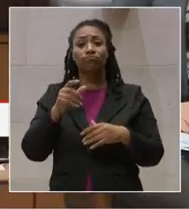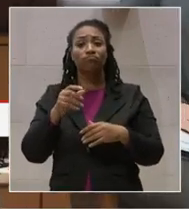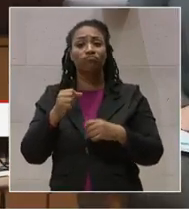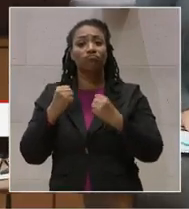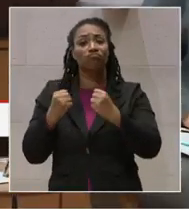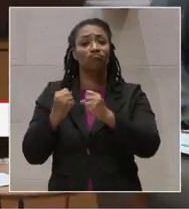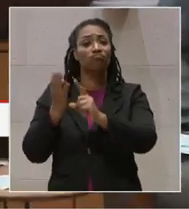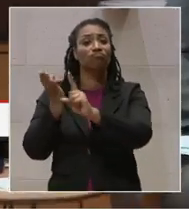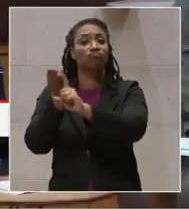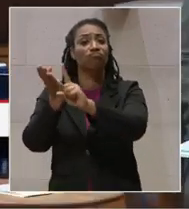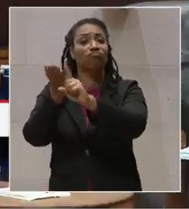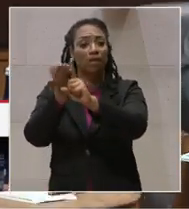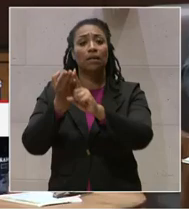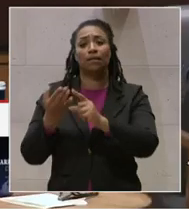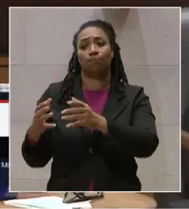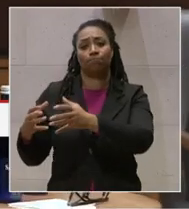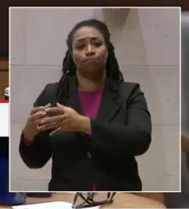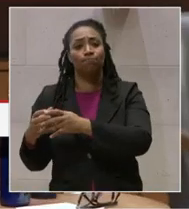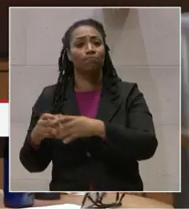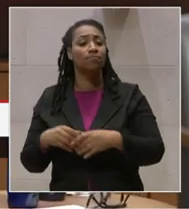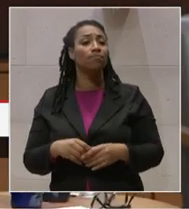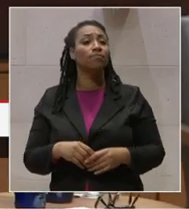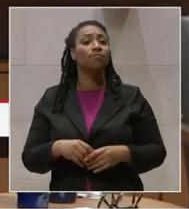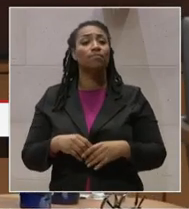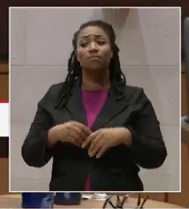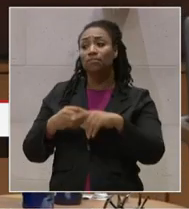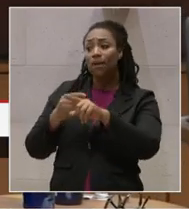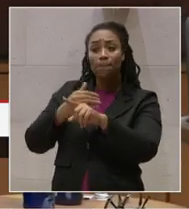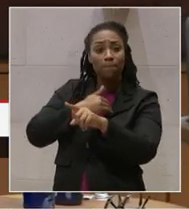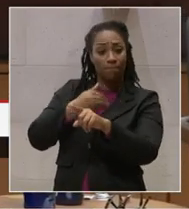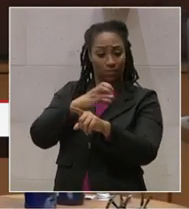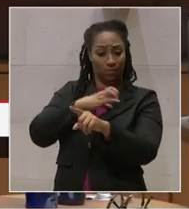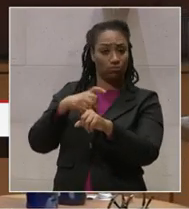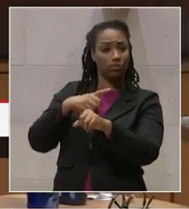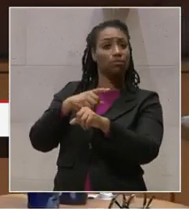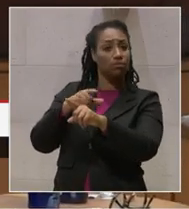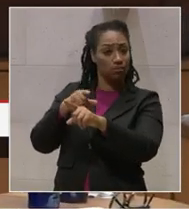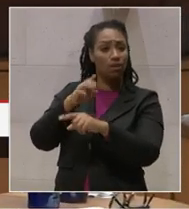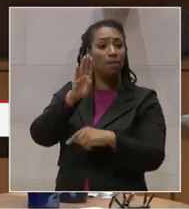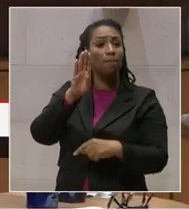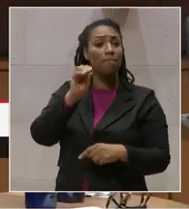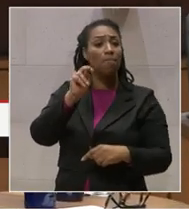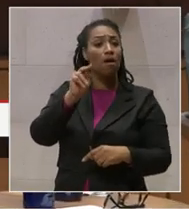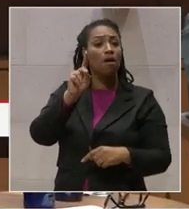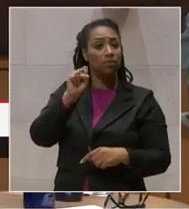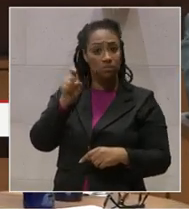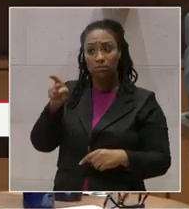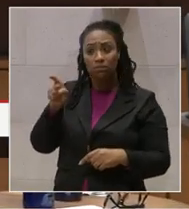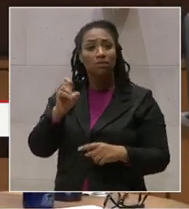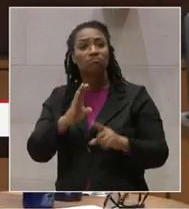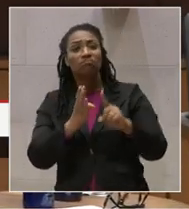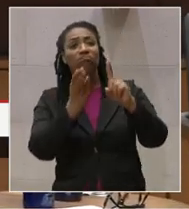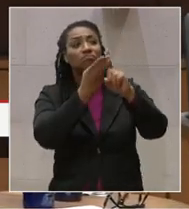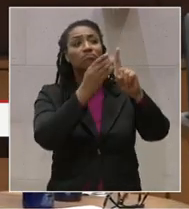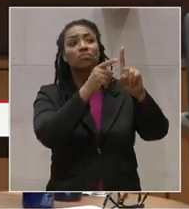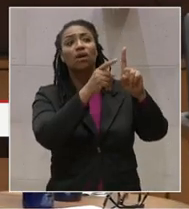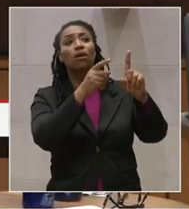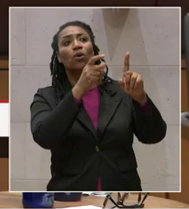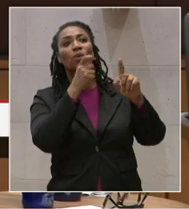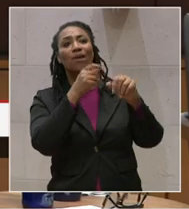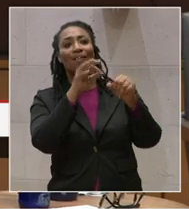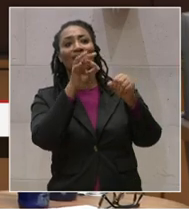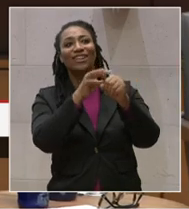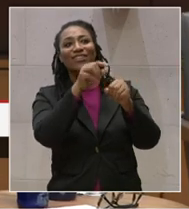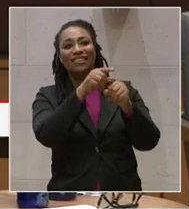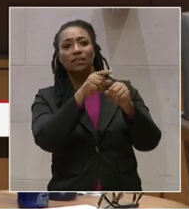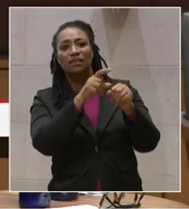colleagues. They certainly didn't have to make the case to the mayor, but making the case with their other local elected representatives about how important it